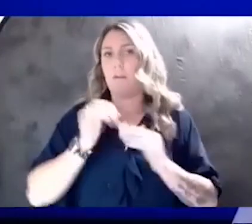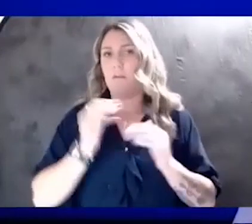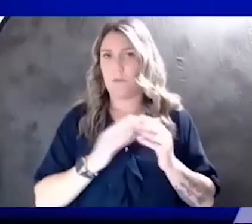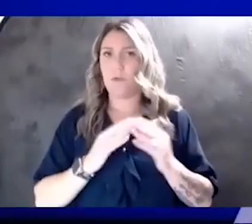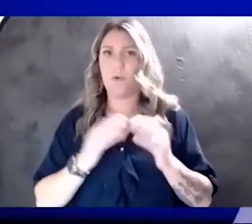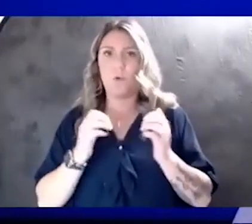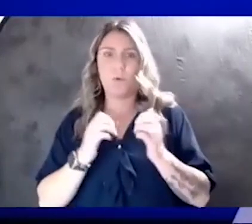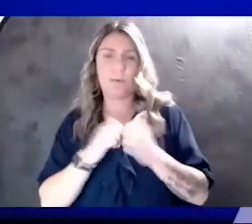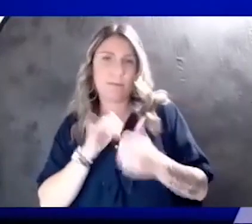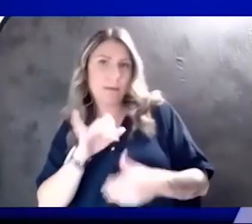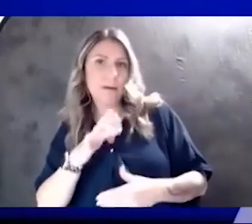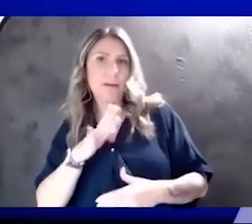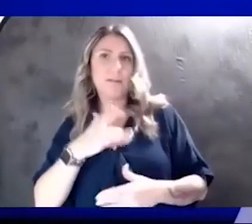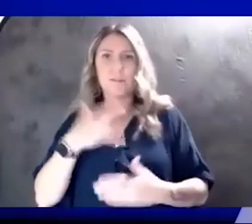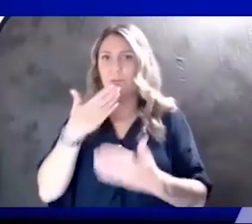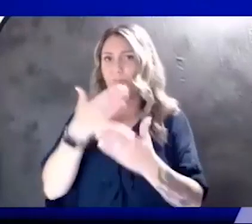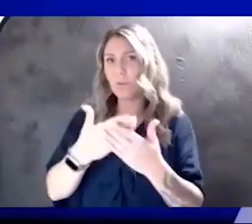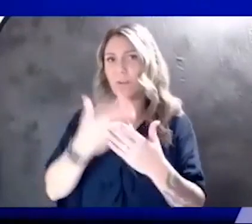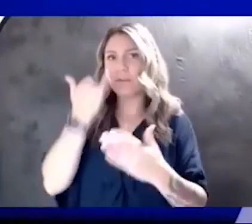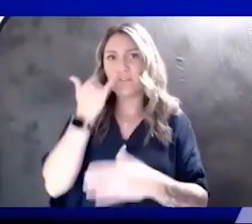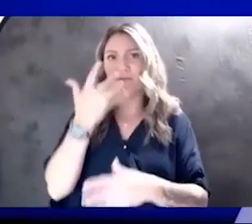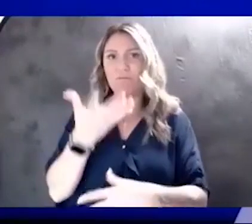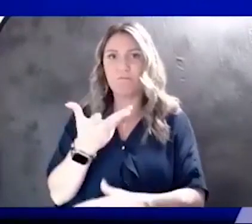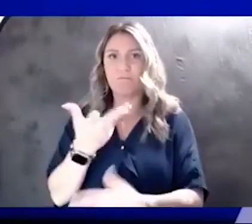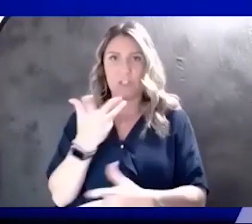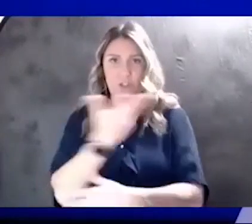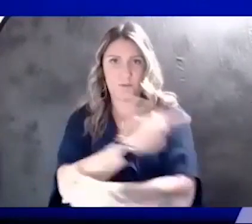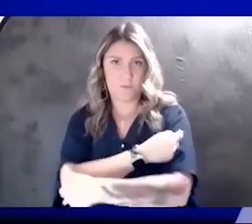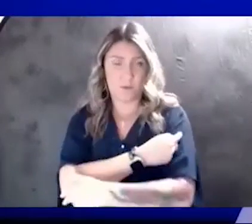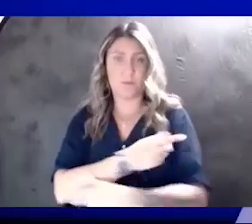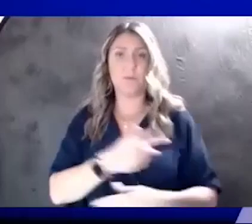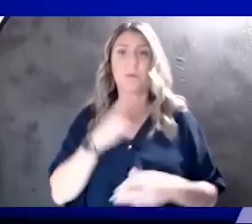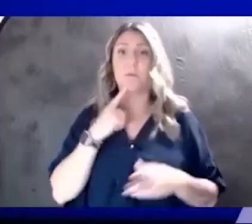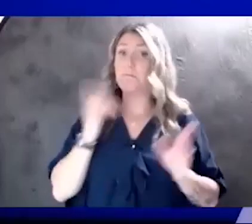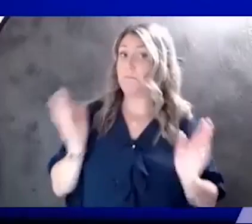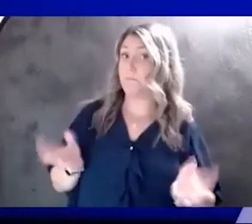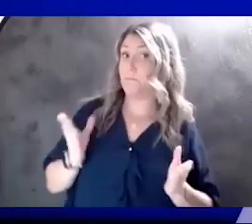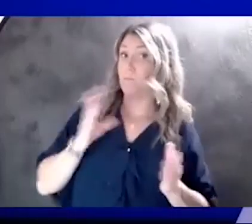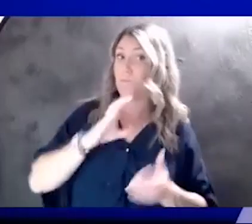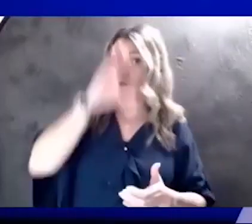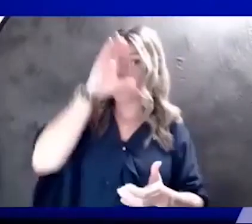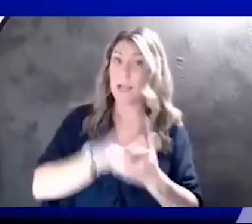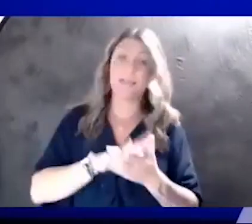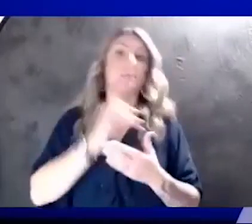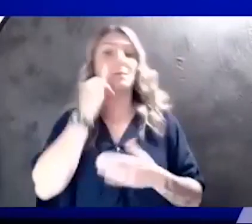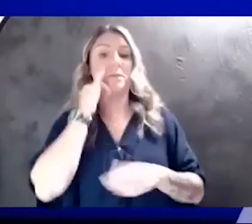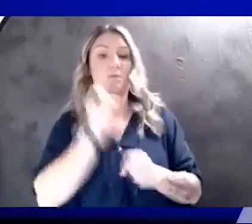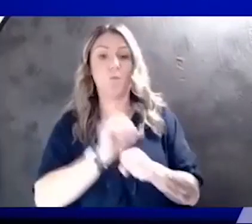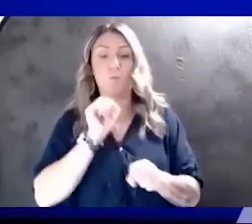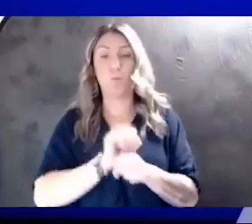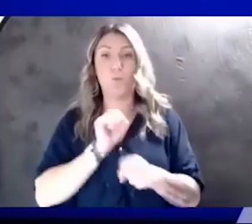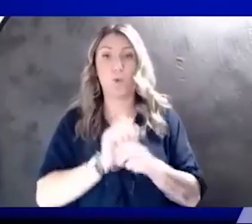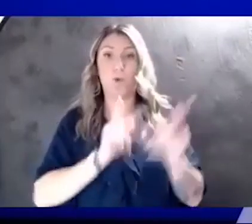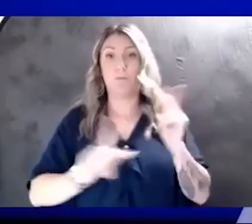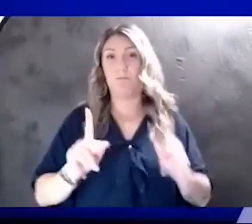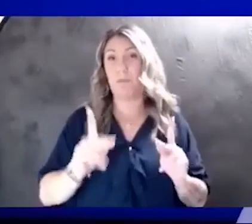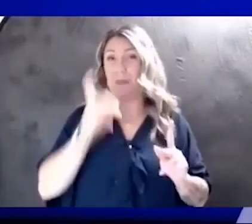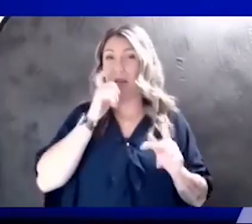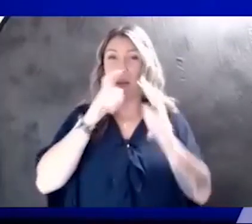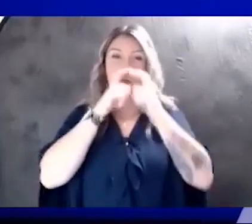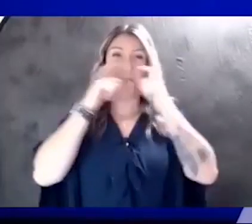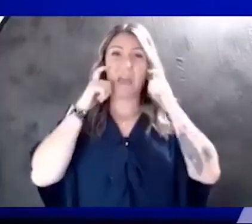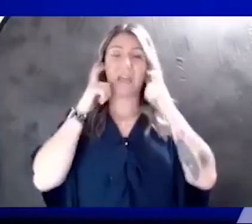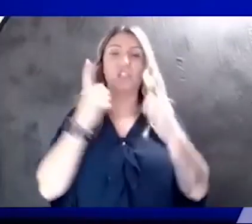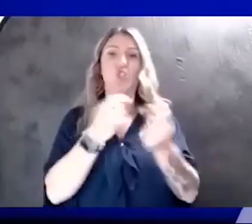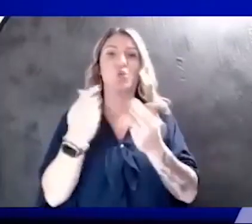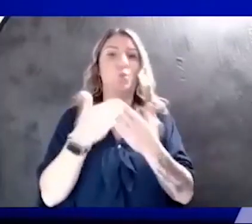that. You know, I would encourage your husband, if he's at a workplace with folks that aren't masked, to do whatever he can to